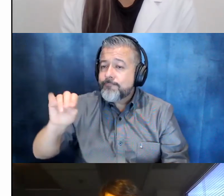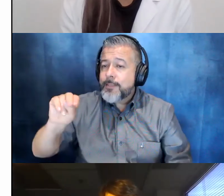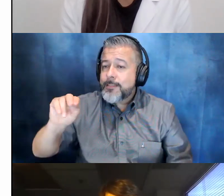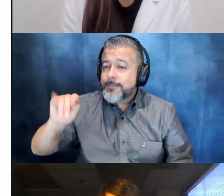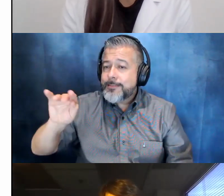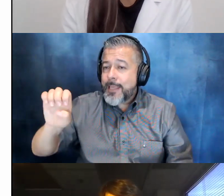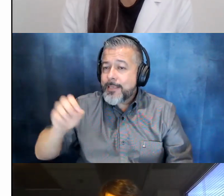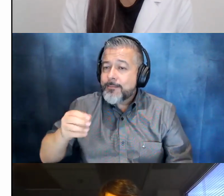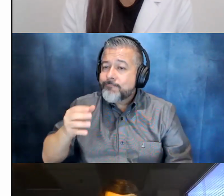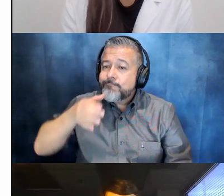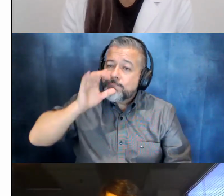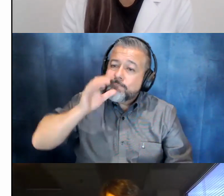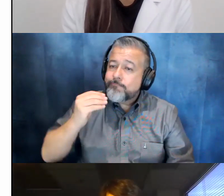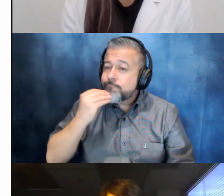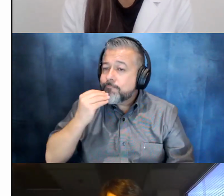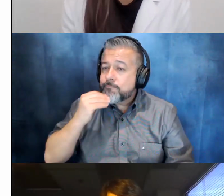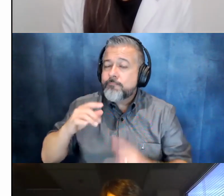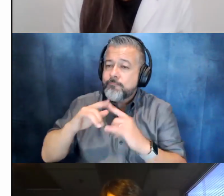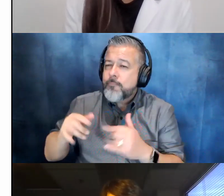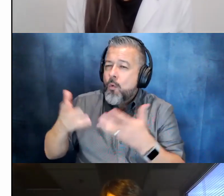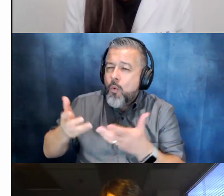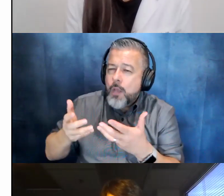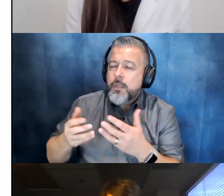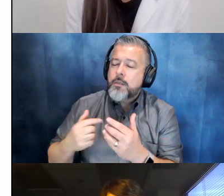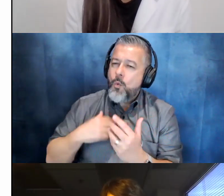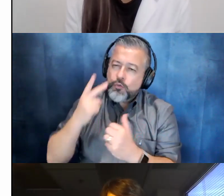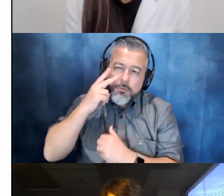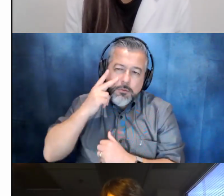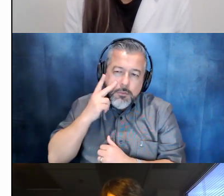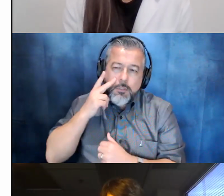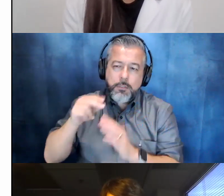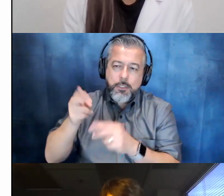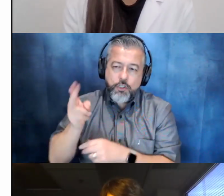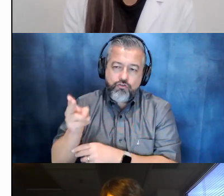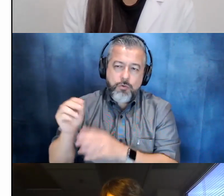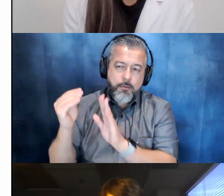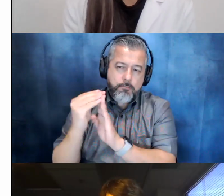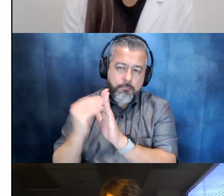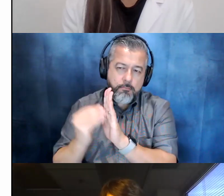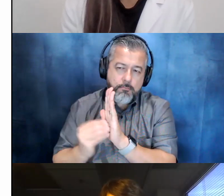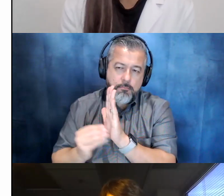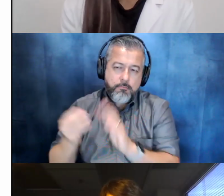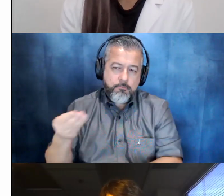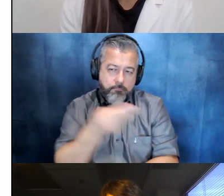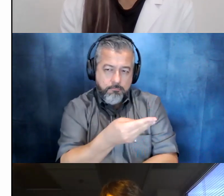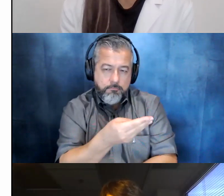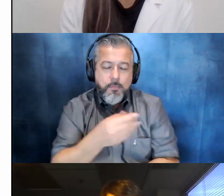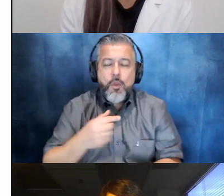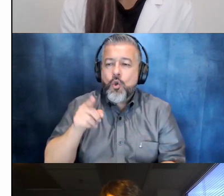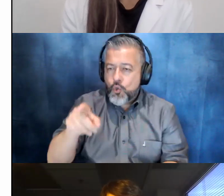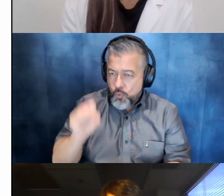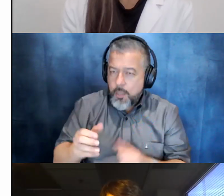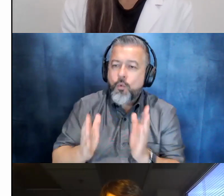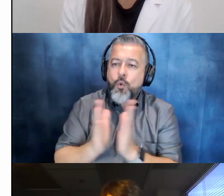what the intake is, a lot of kind of those daily habits of a person. So you could request those records.